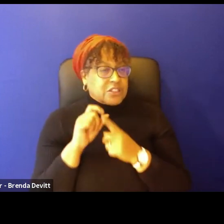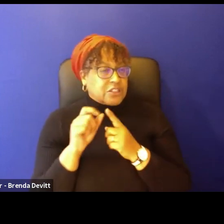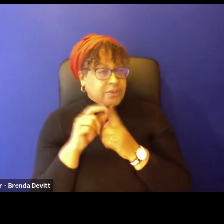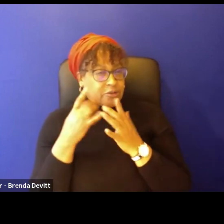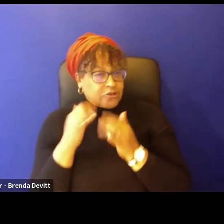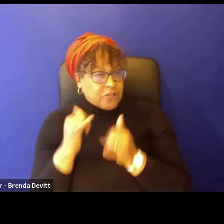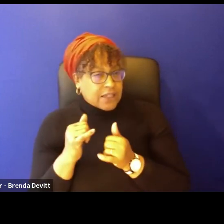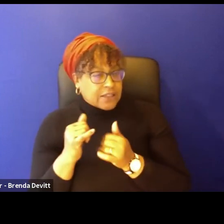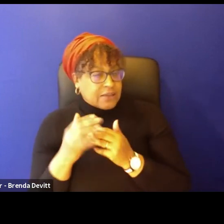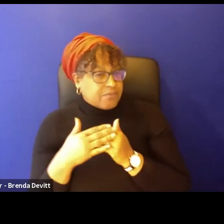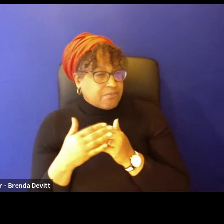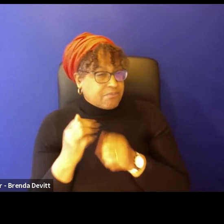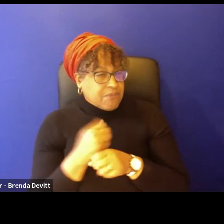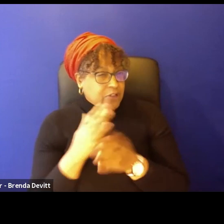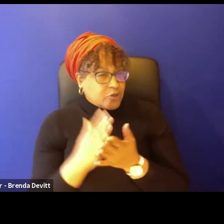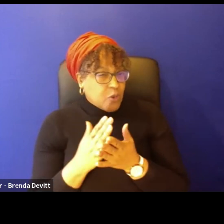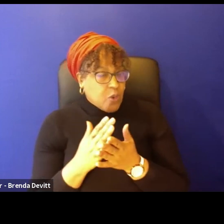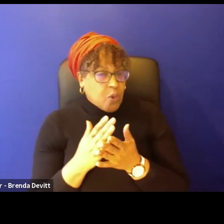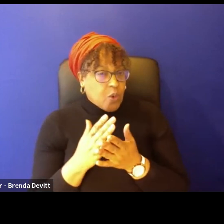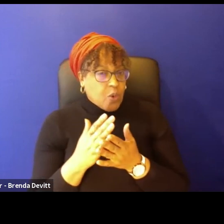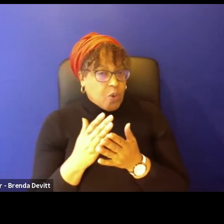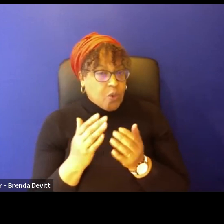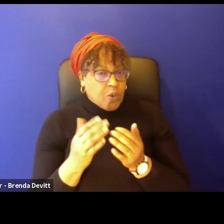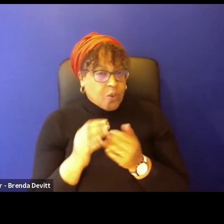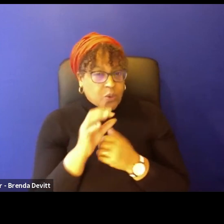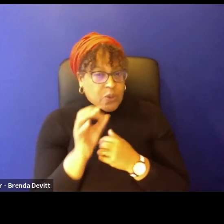any questions.